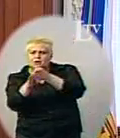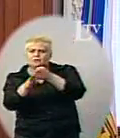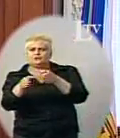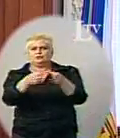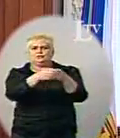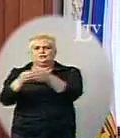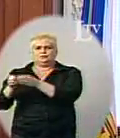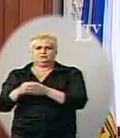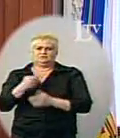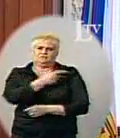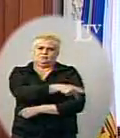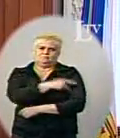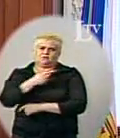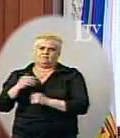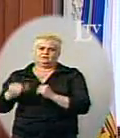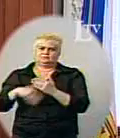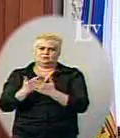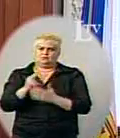the province.